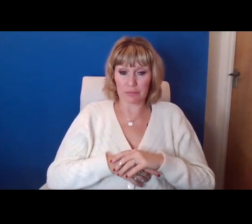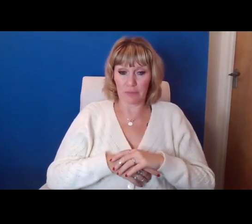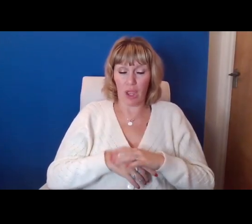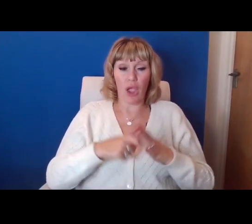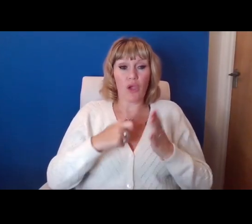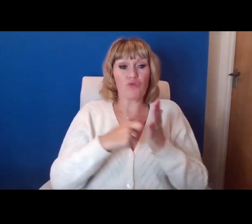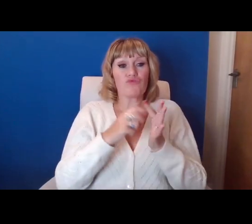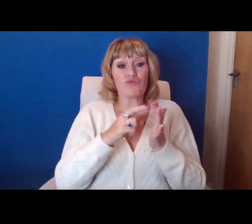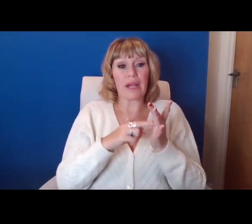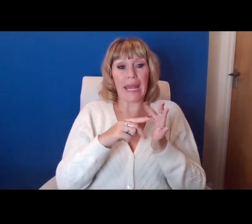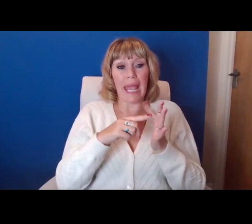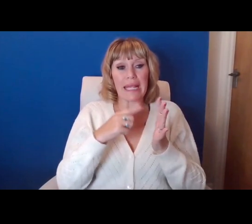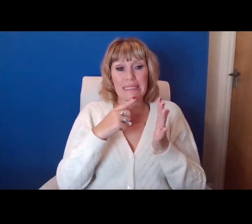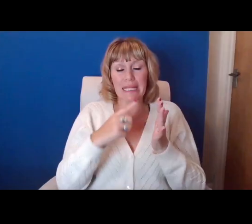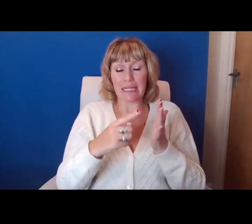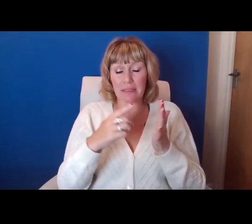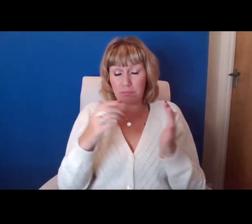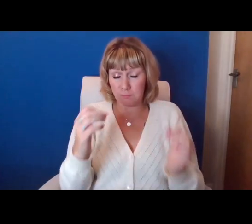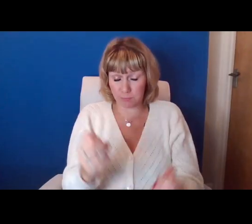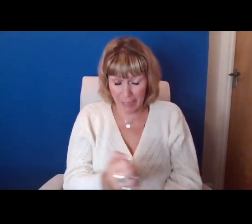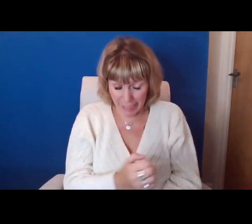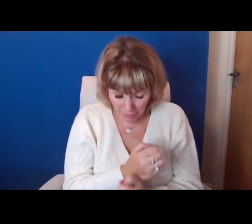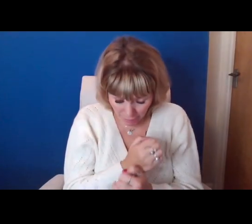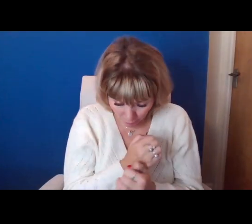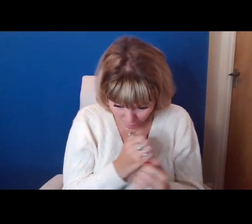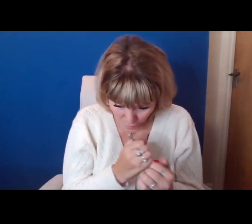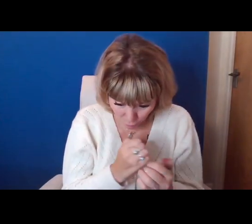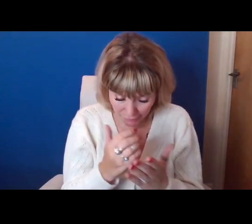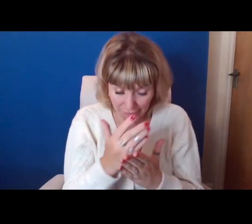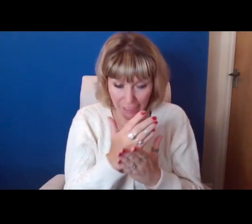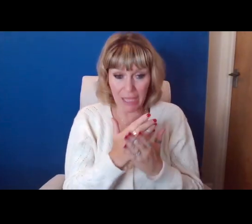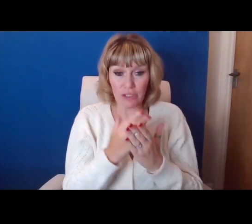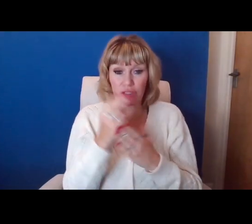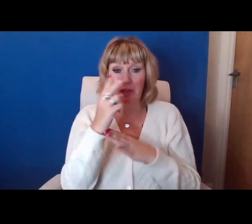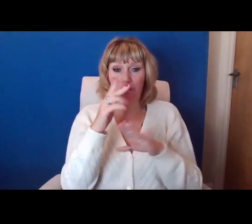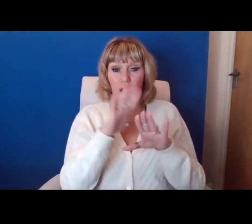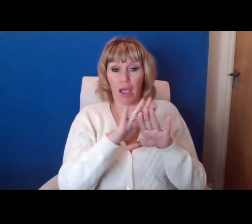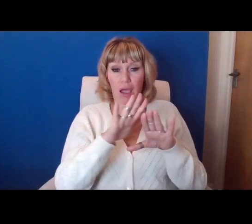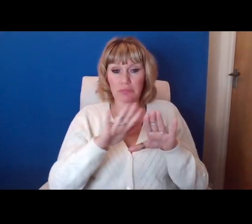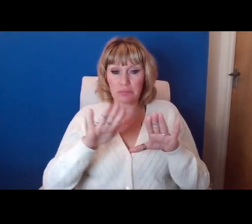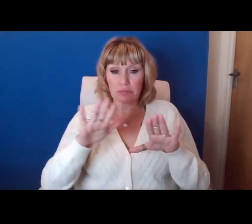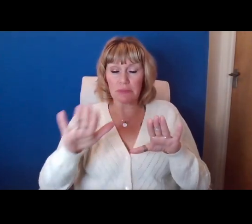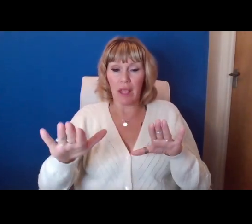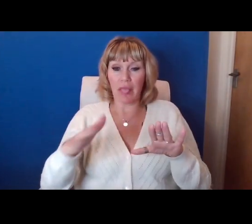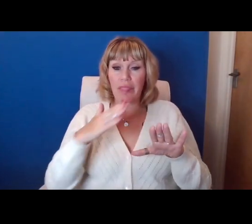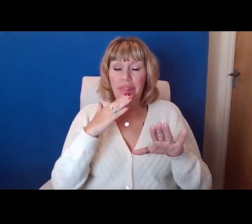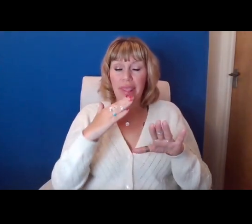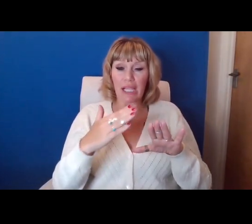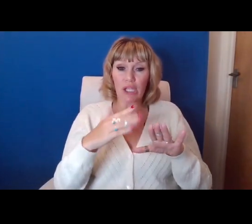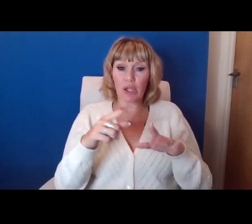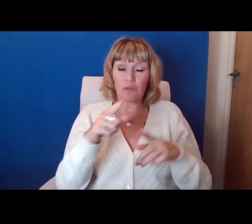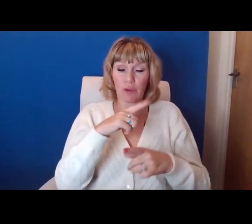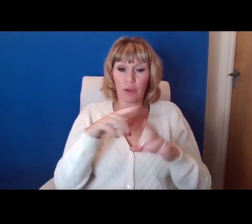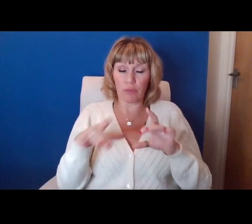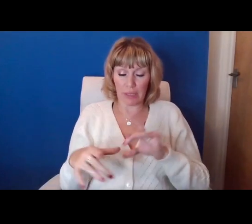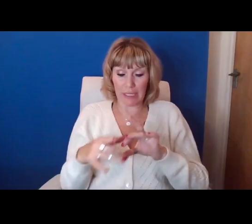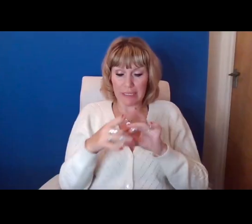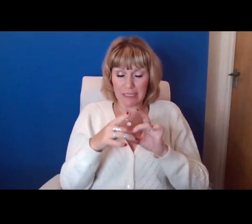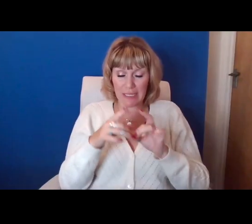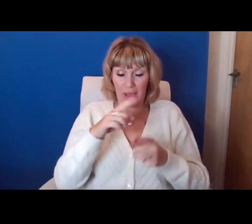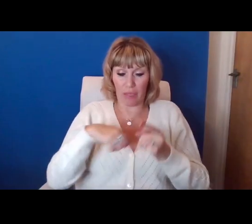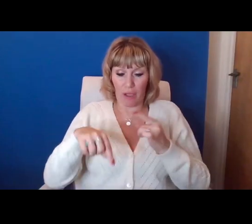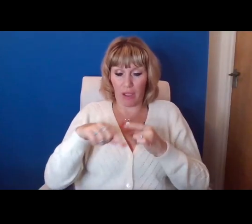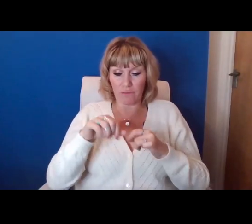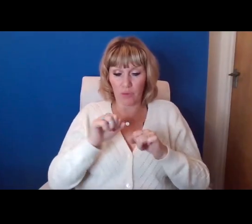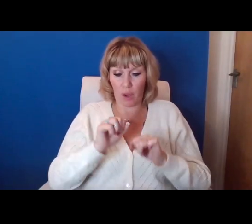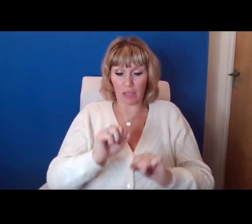Renee says this is such a powerful collection of artworks. Thank you for bringing us all together to exhibit and to share this celebration